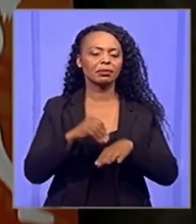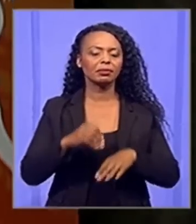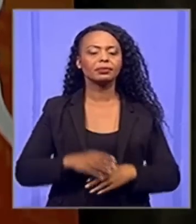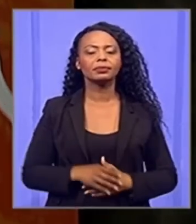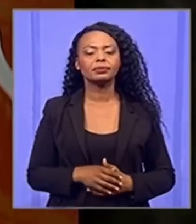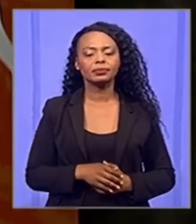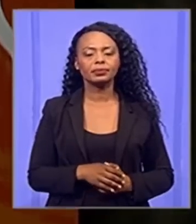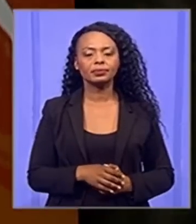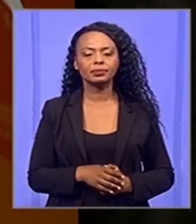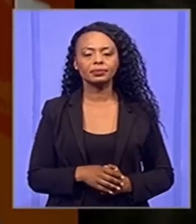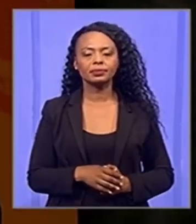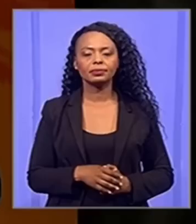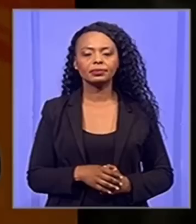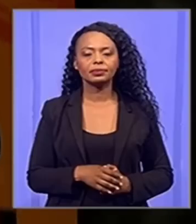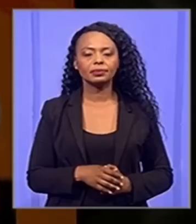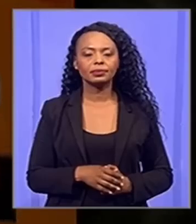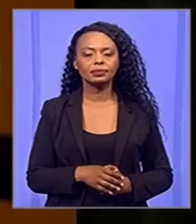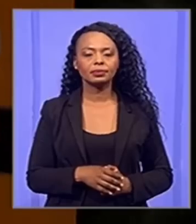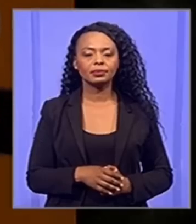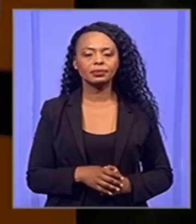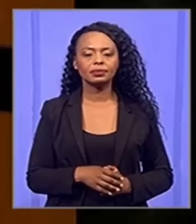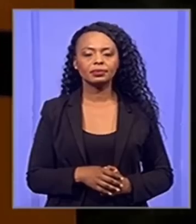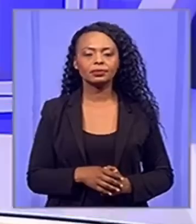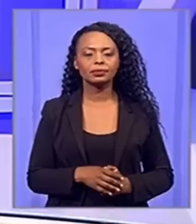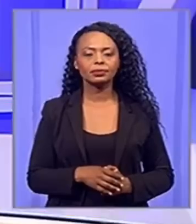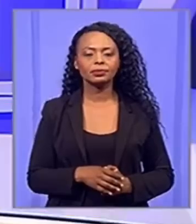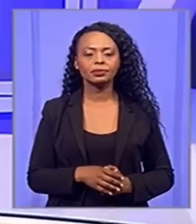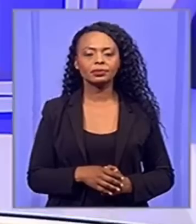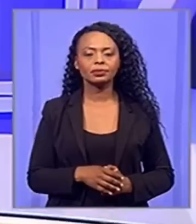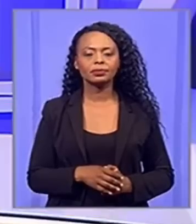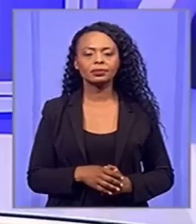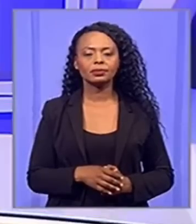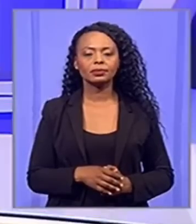Ramara wa ditaba tša SABC, Boksburg.